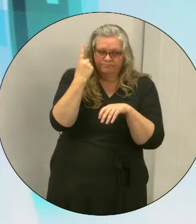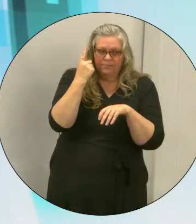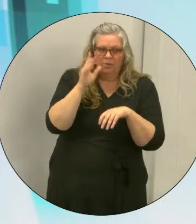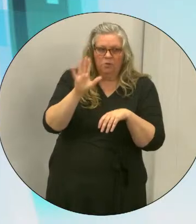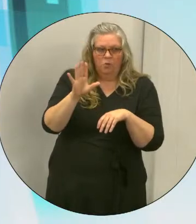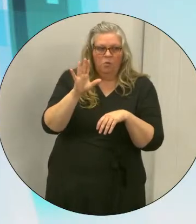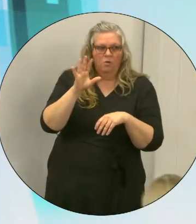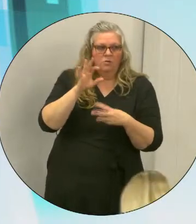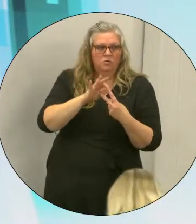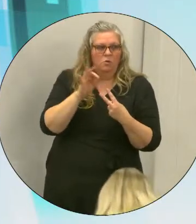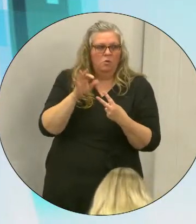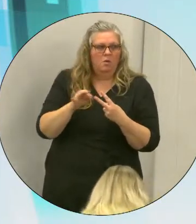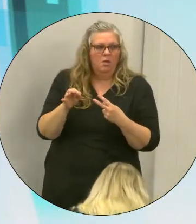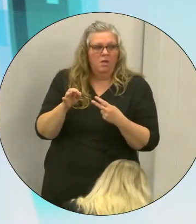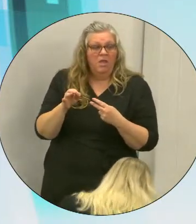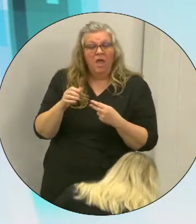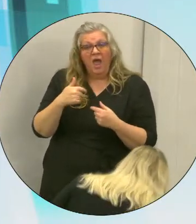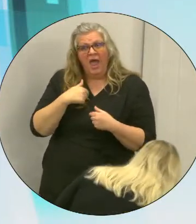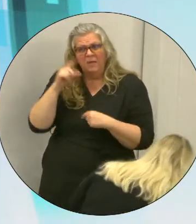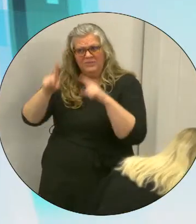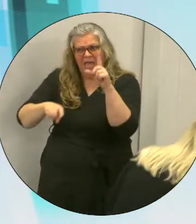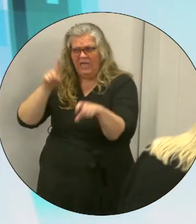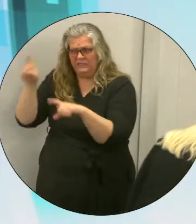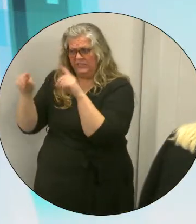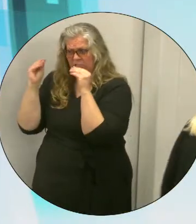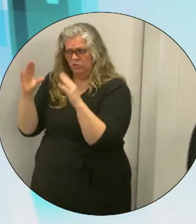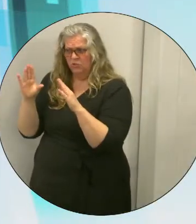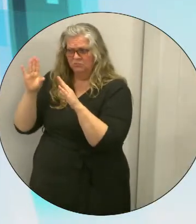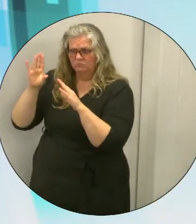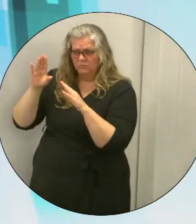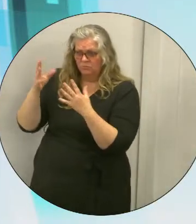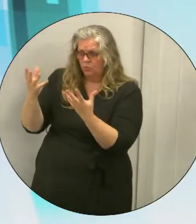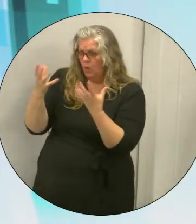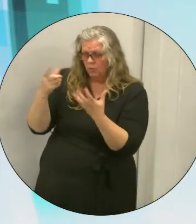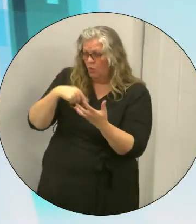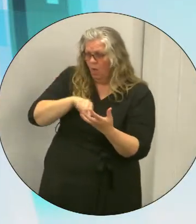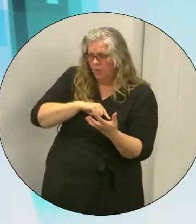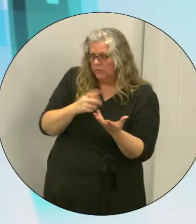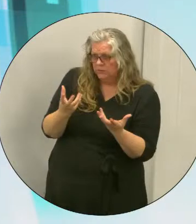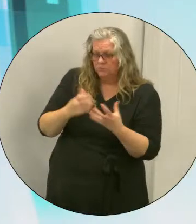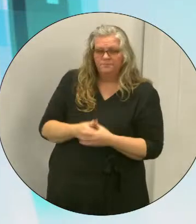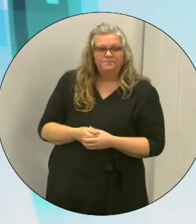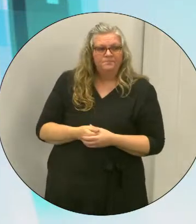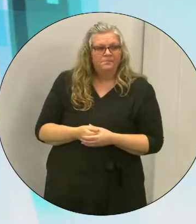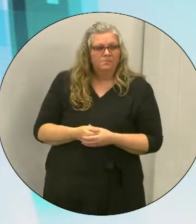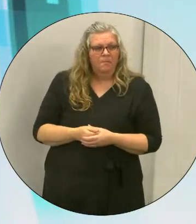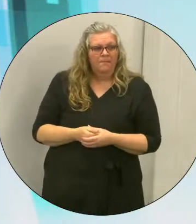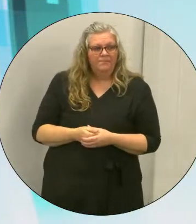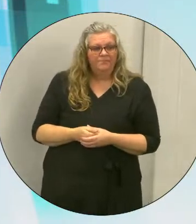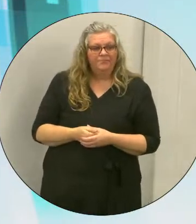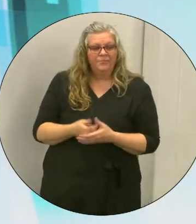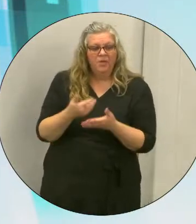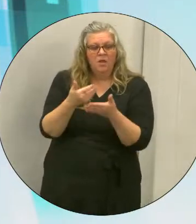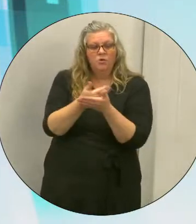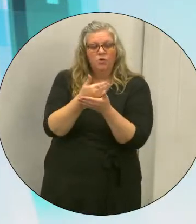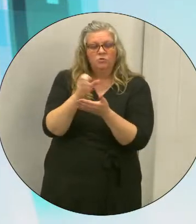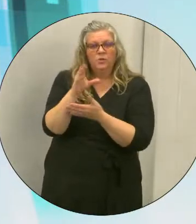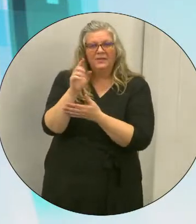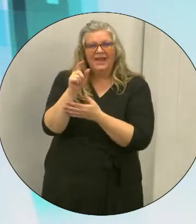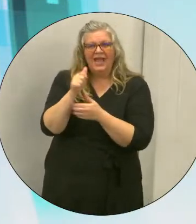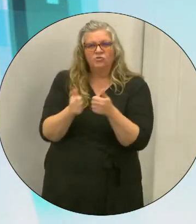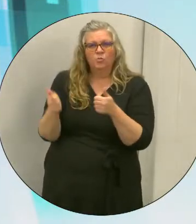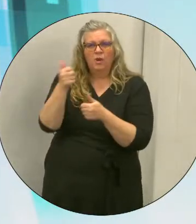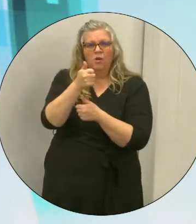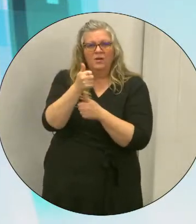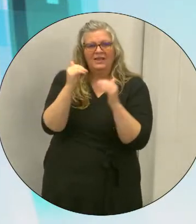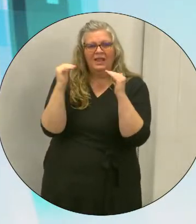of educators what traits they're looking for in a superintendent, and these are some quotes from them. The new superintendent must prioritize equity